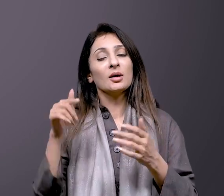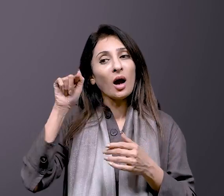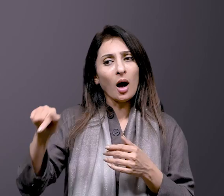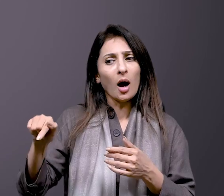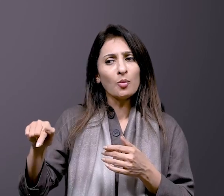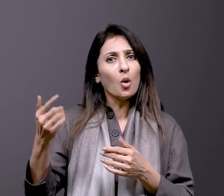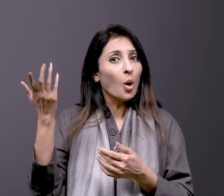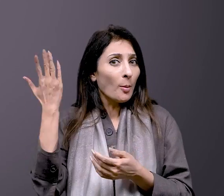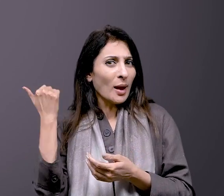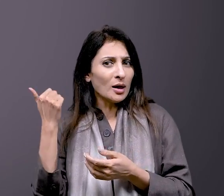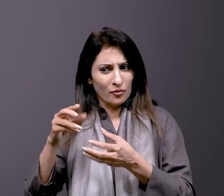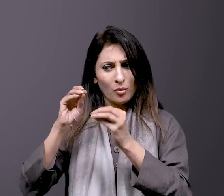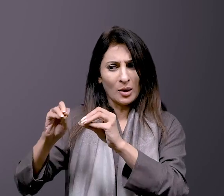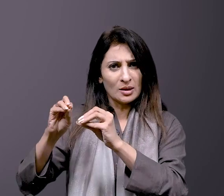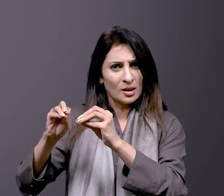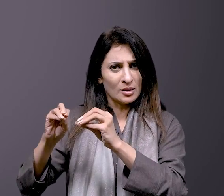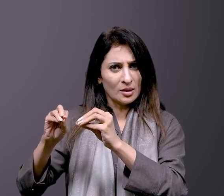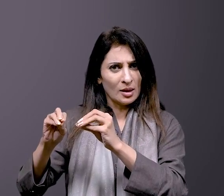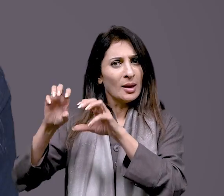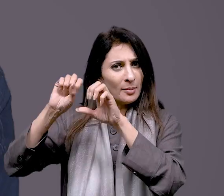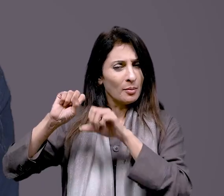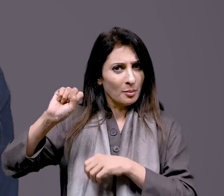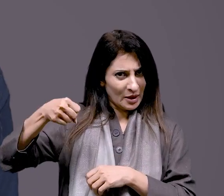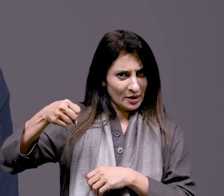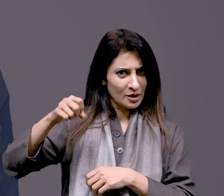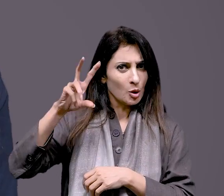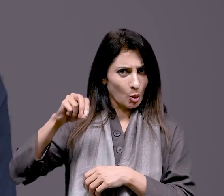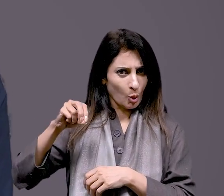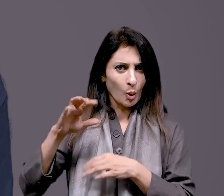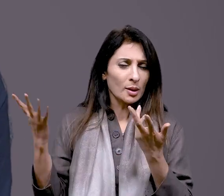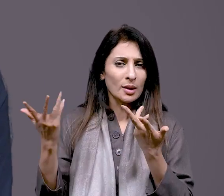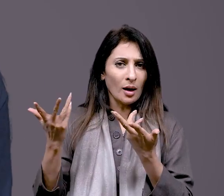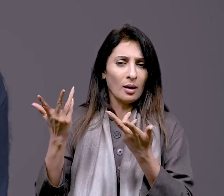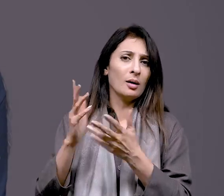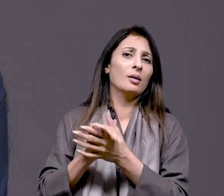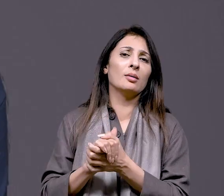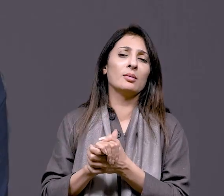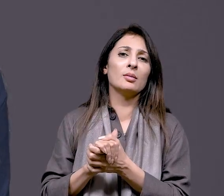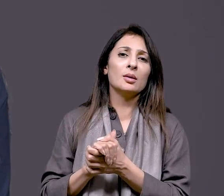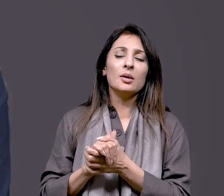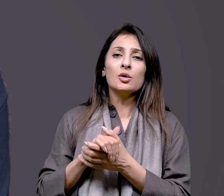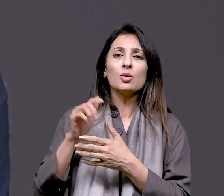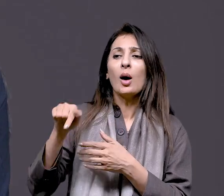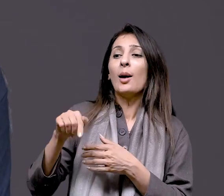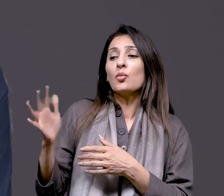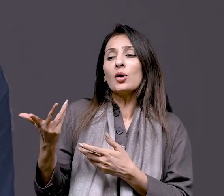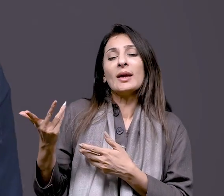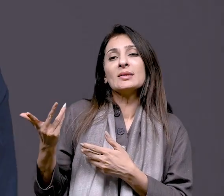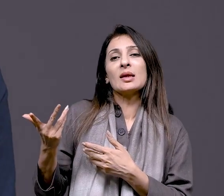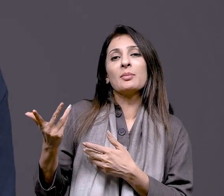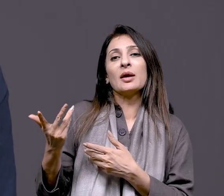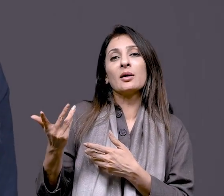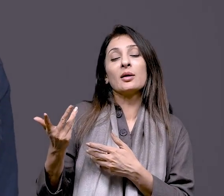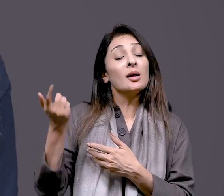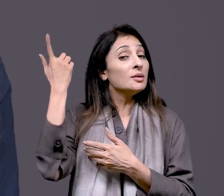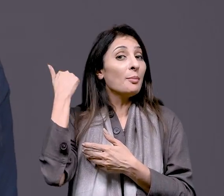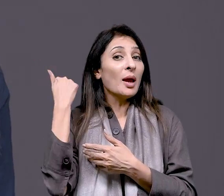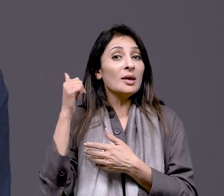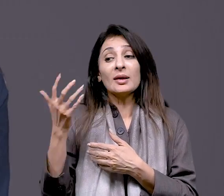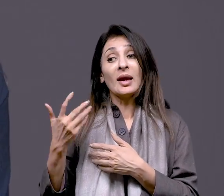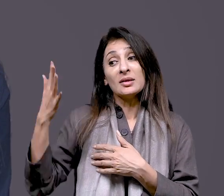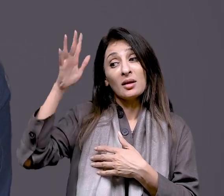been carrying in terms of expectations from the world, whether you were helped through the process of